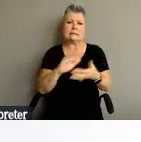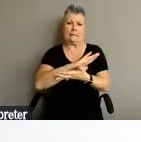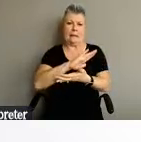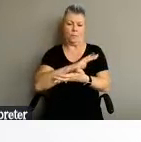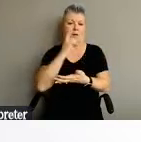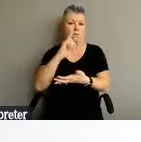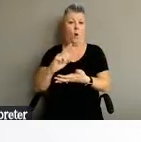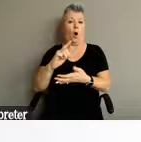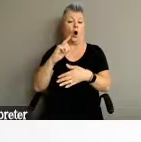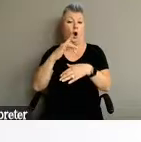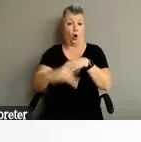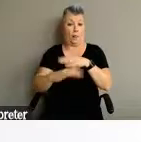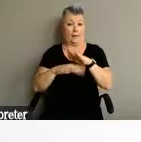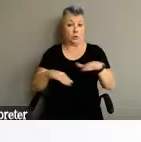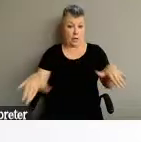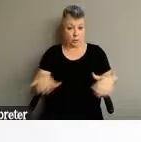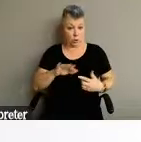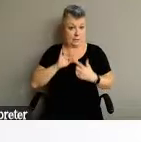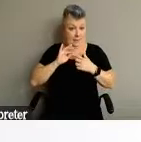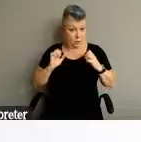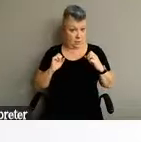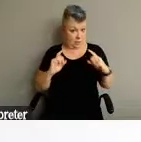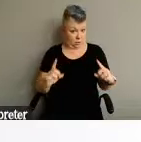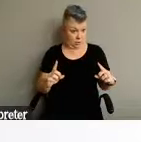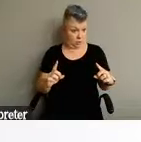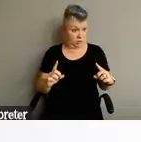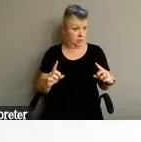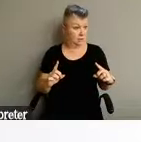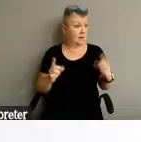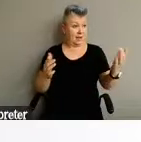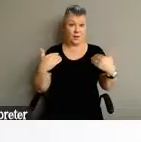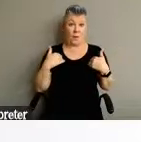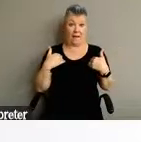special education. There and follow.